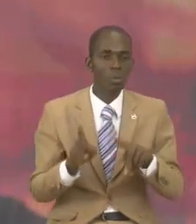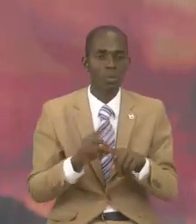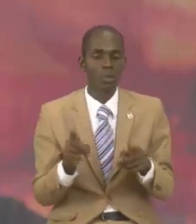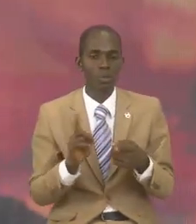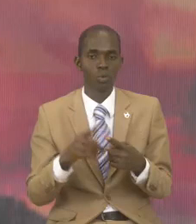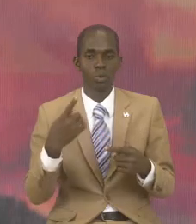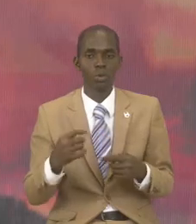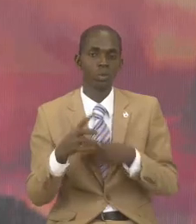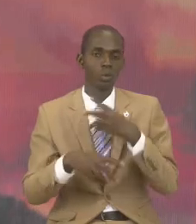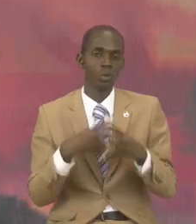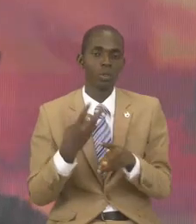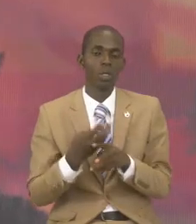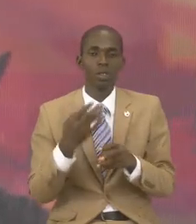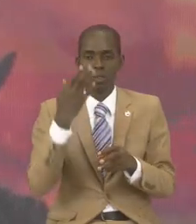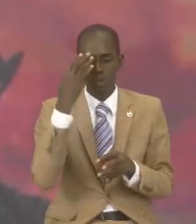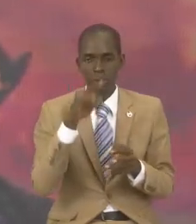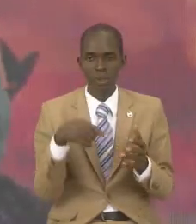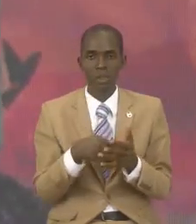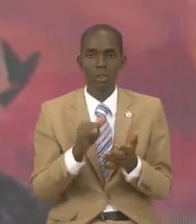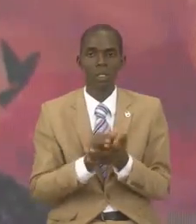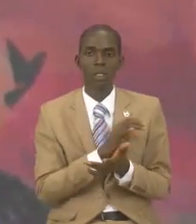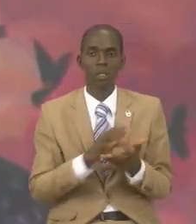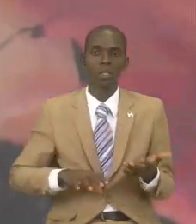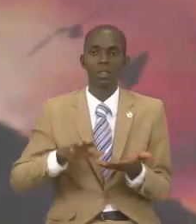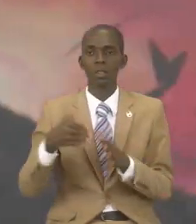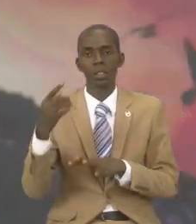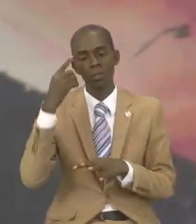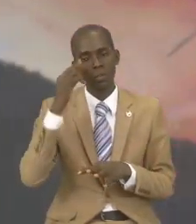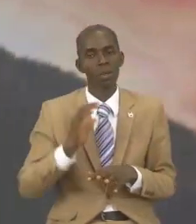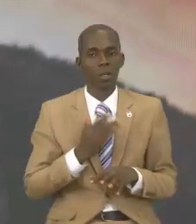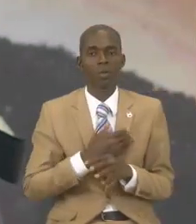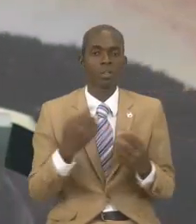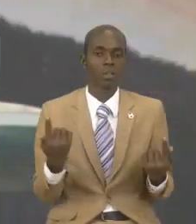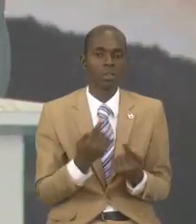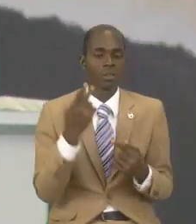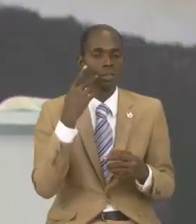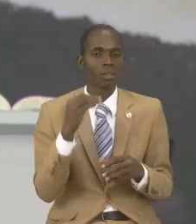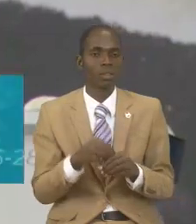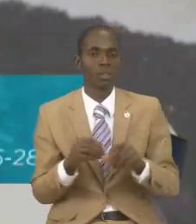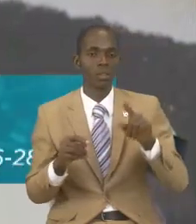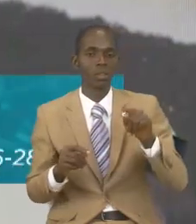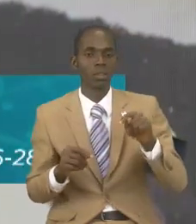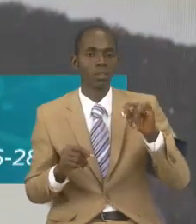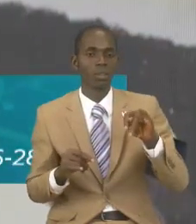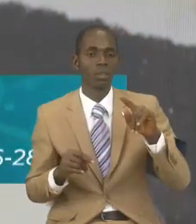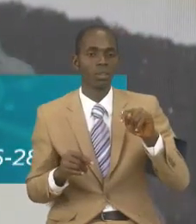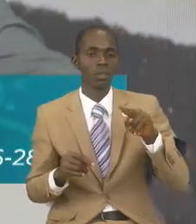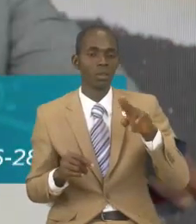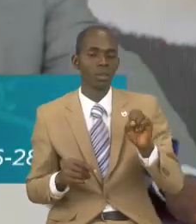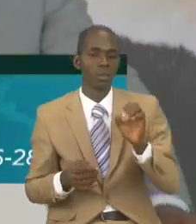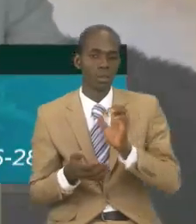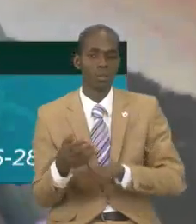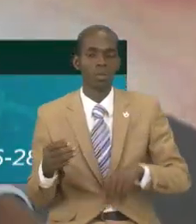for our sins according to the scriptures. Titus chapter 2 verse 14. In Titus chapter 2